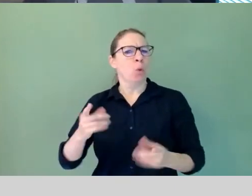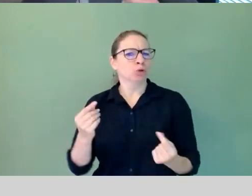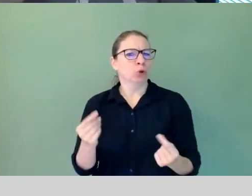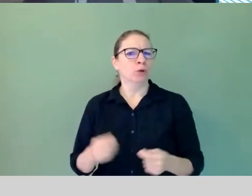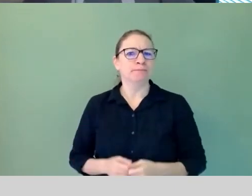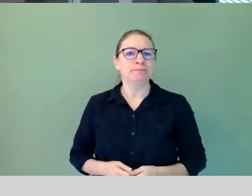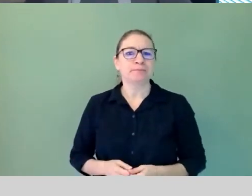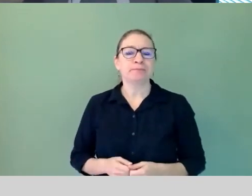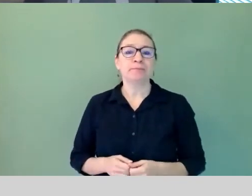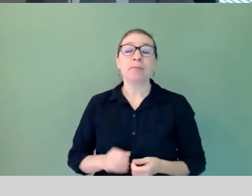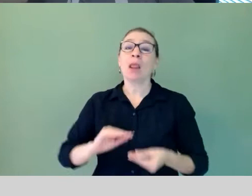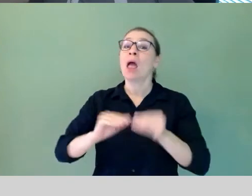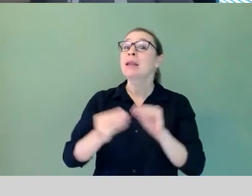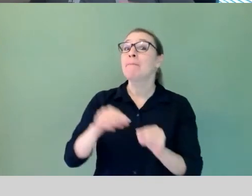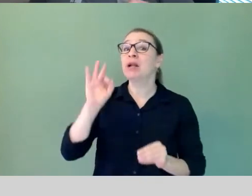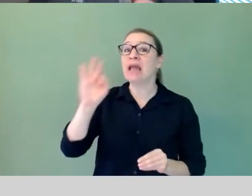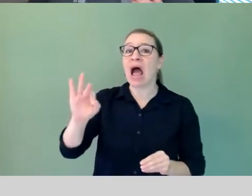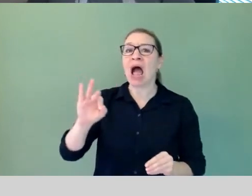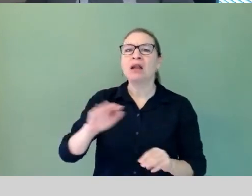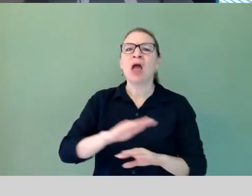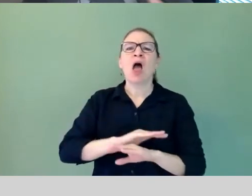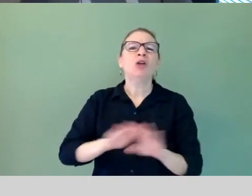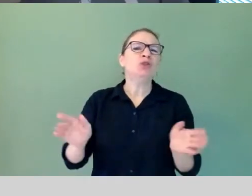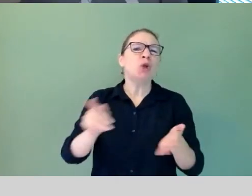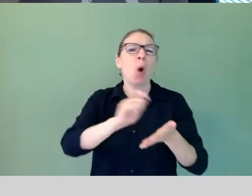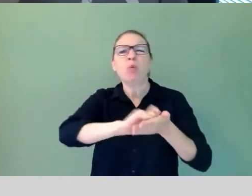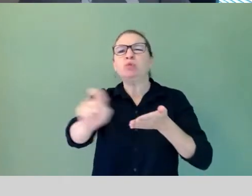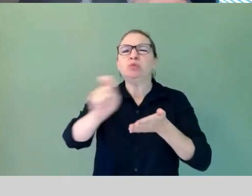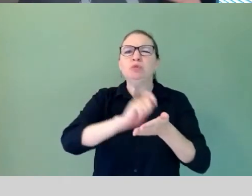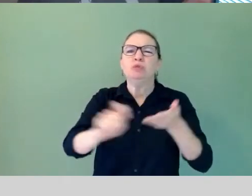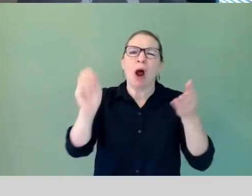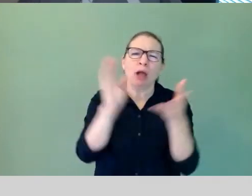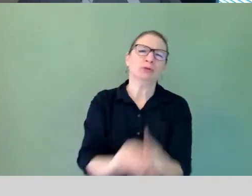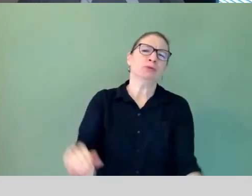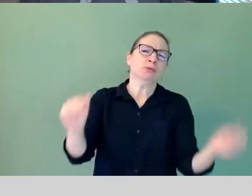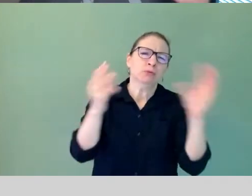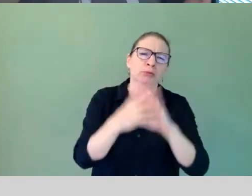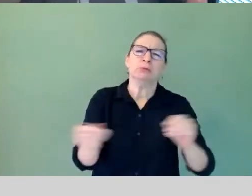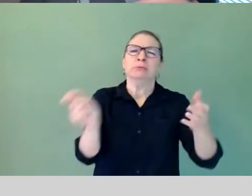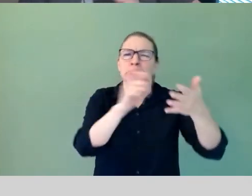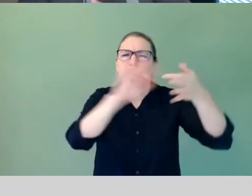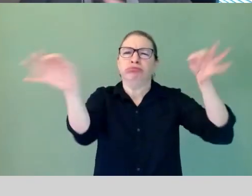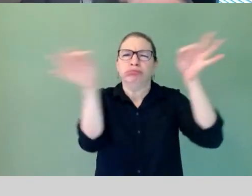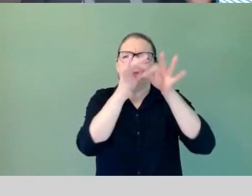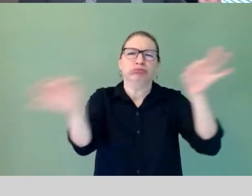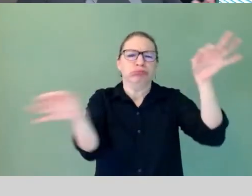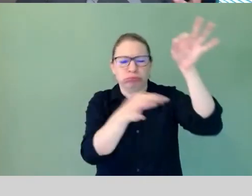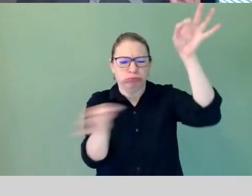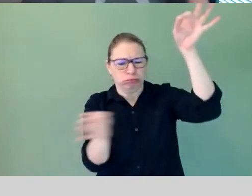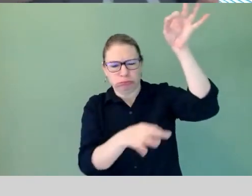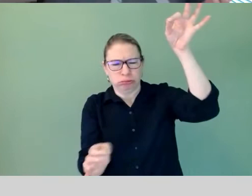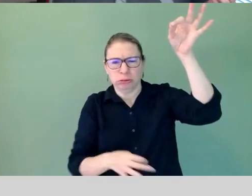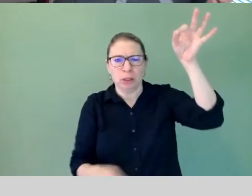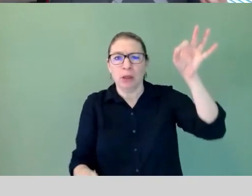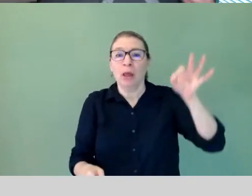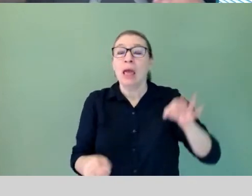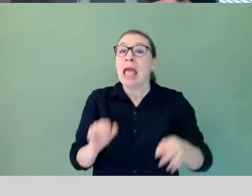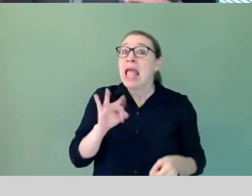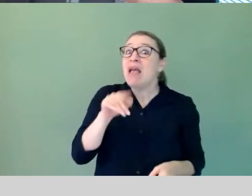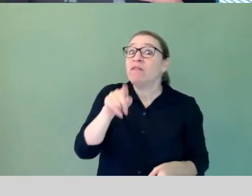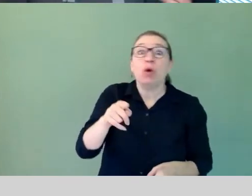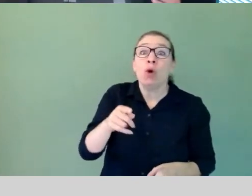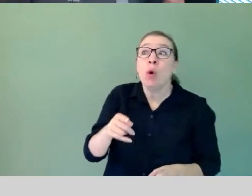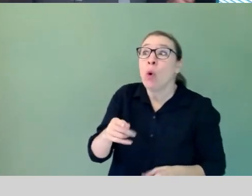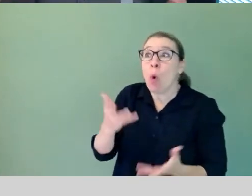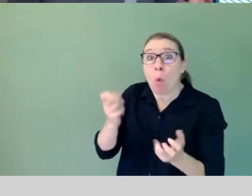number 9. Technical documentation should be concise, not a novel. If you want to write a tech novel, go for it. There are a lot of them and they are hilarious.